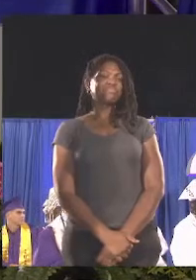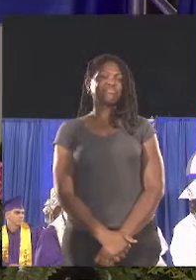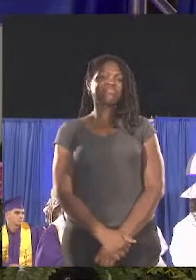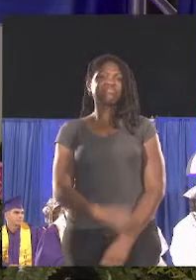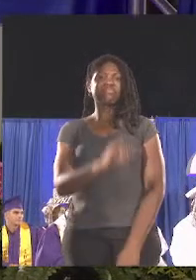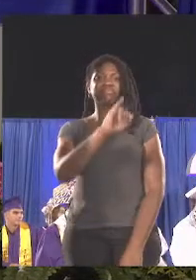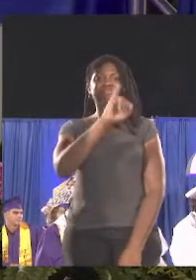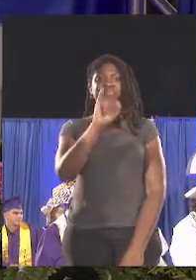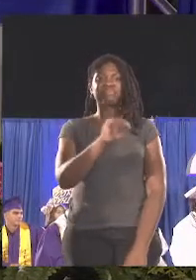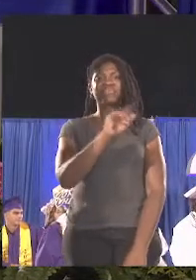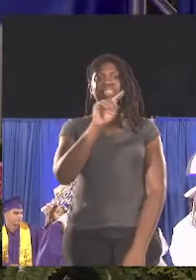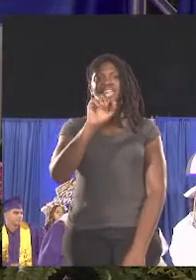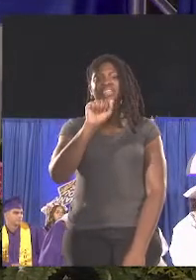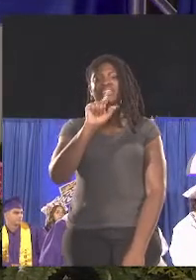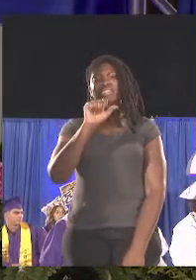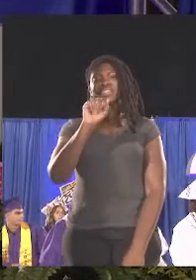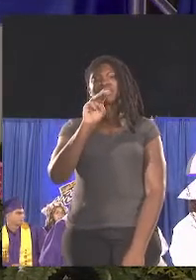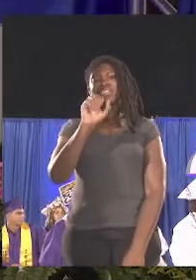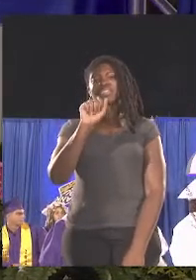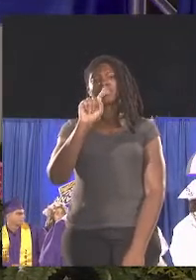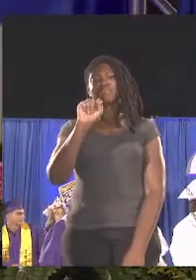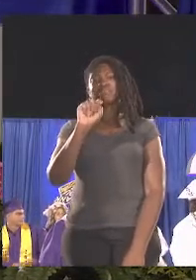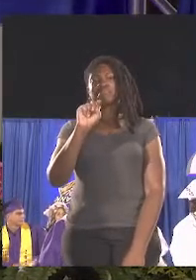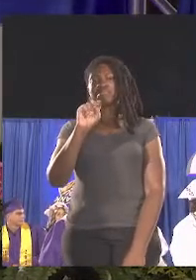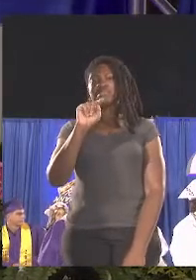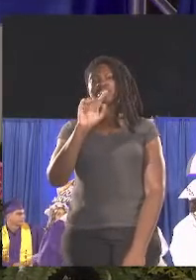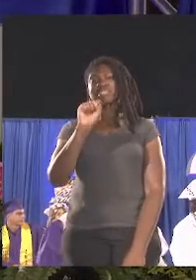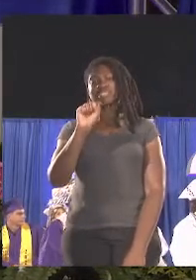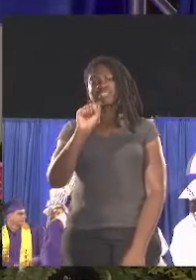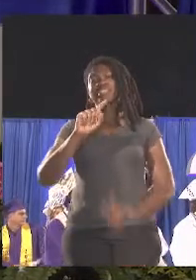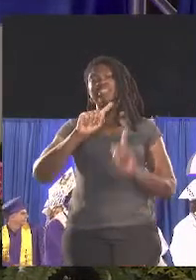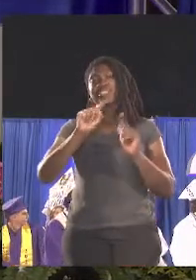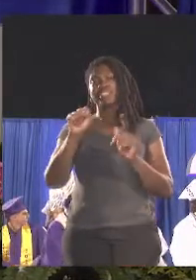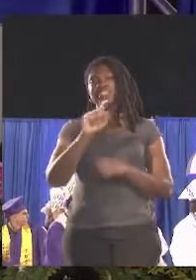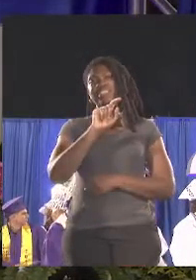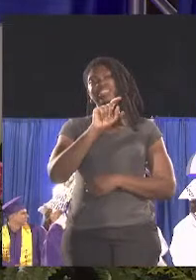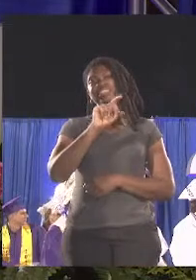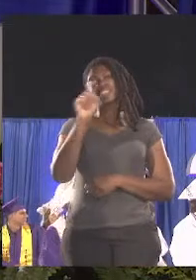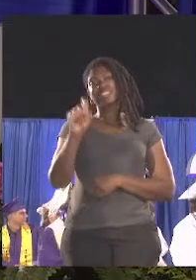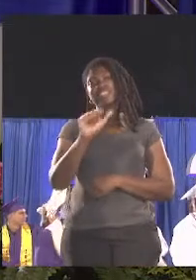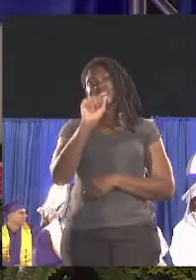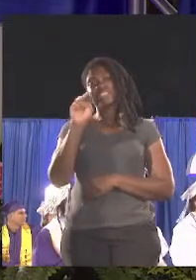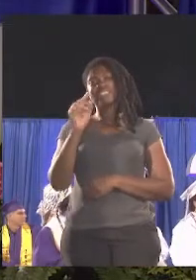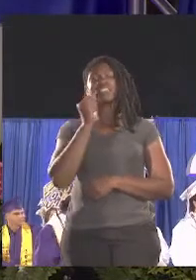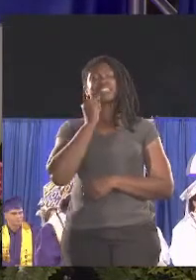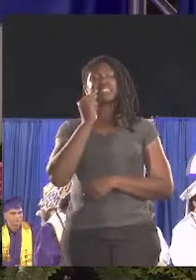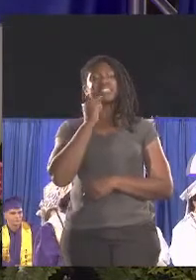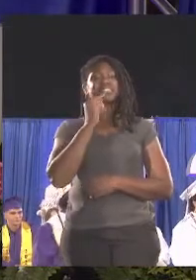Jaylee Talamantes, Texas A&M University at San Antonio.